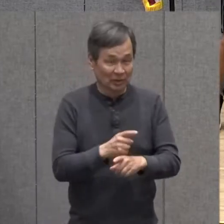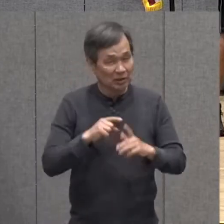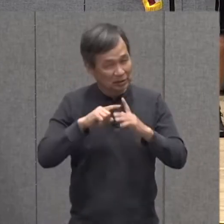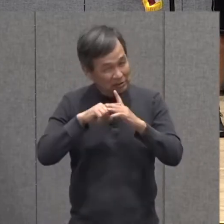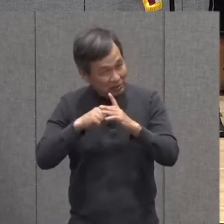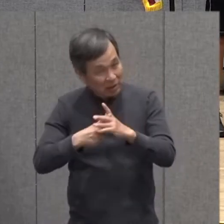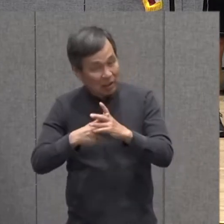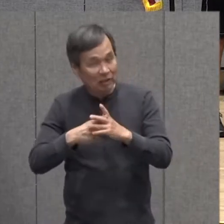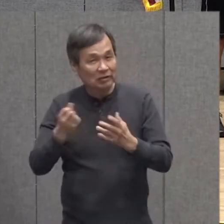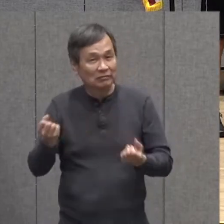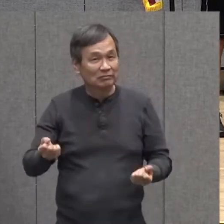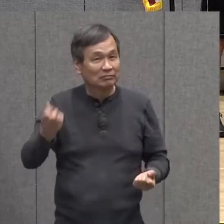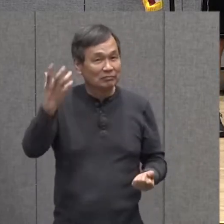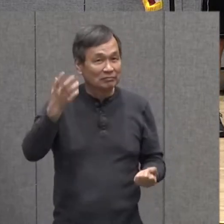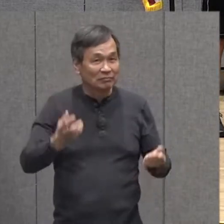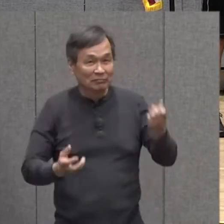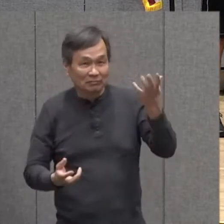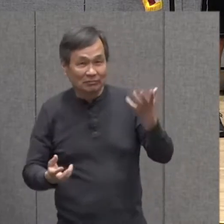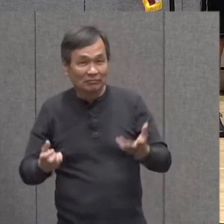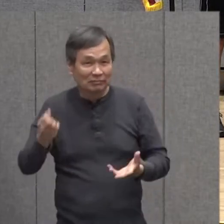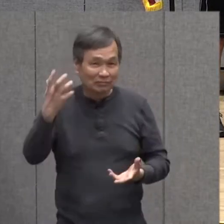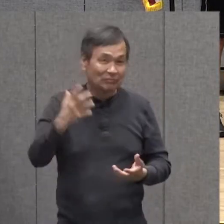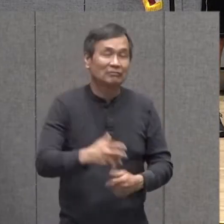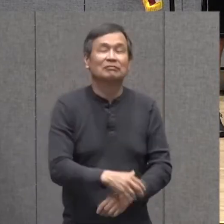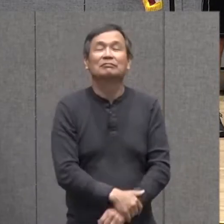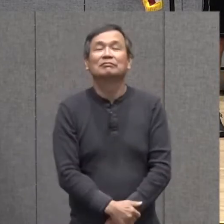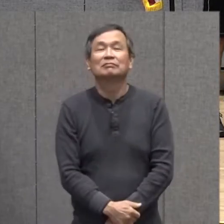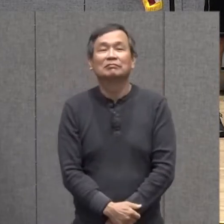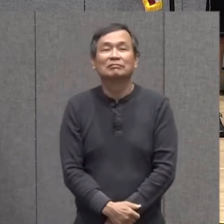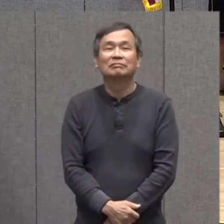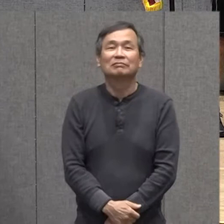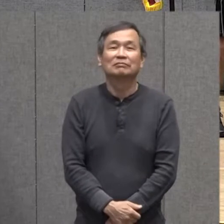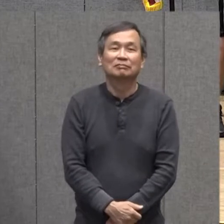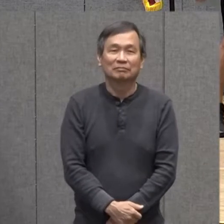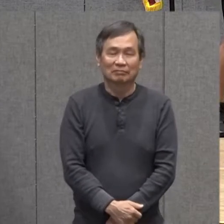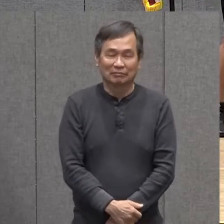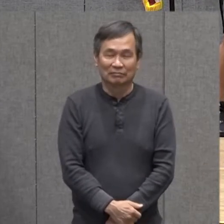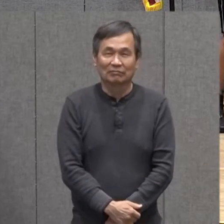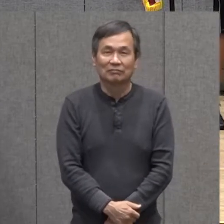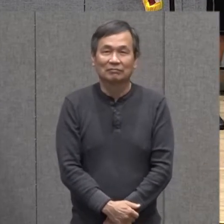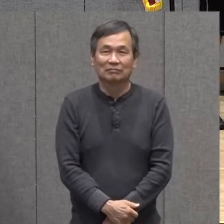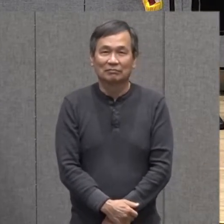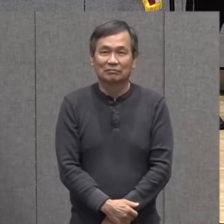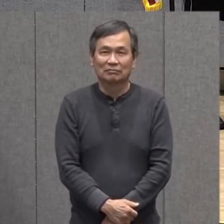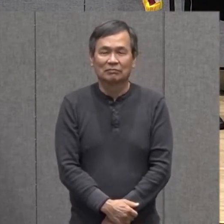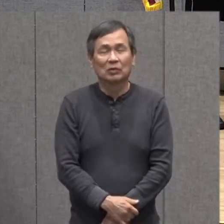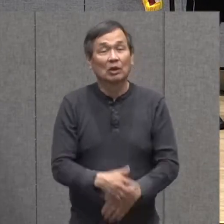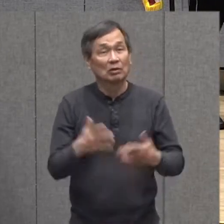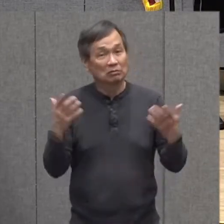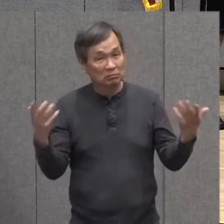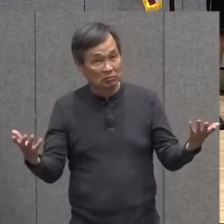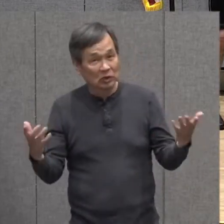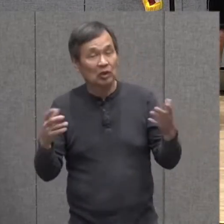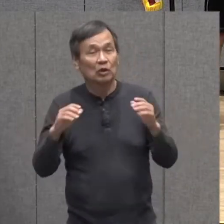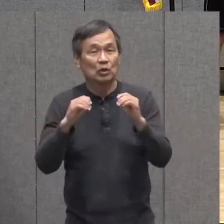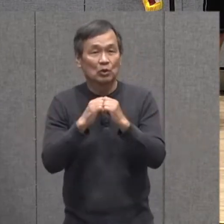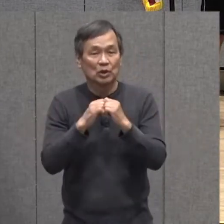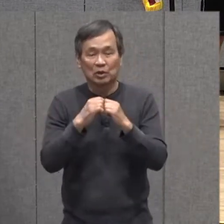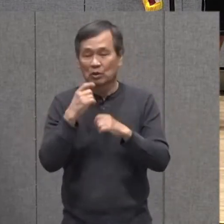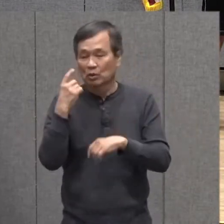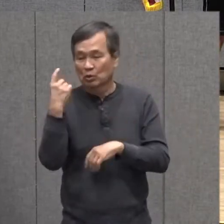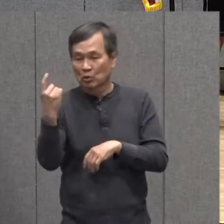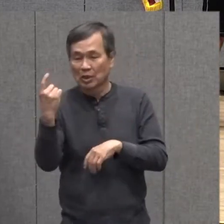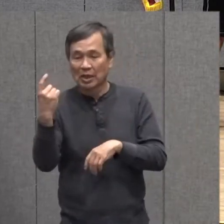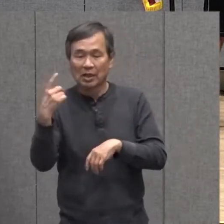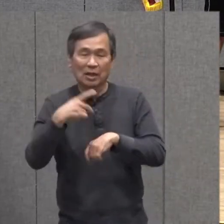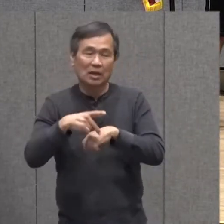malabarismo, empezamos las primeras fases del malabarismo con tirando y ganando las bolsas. We started with one plastic